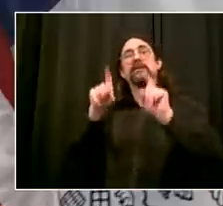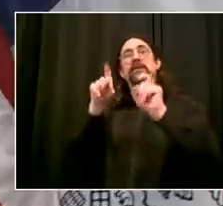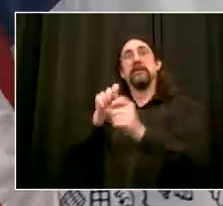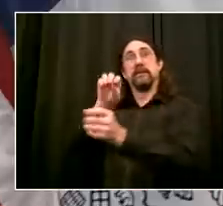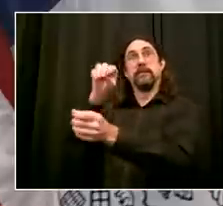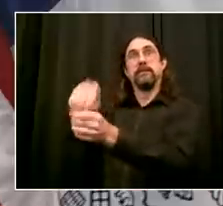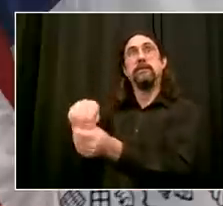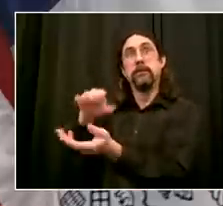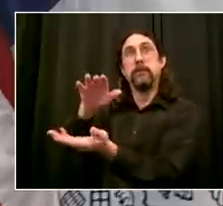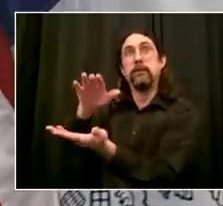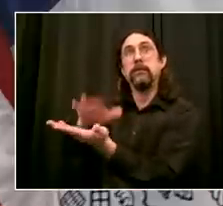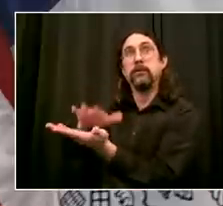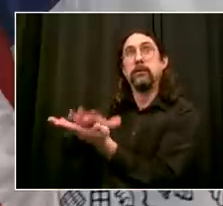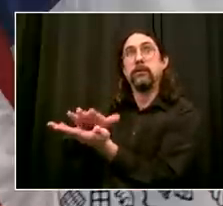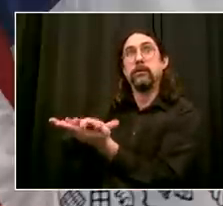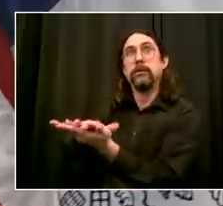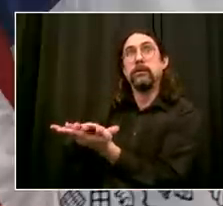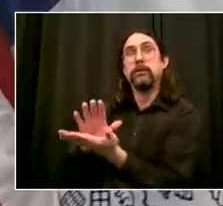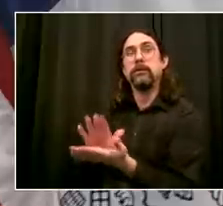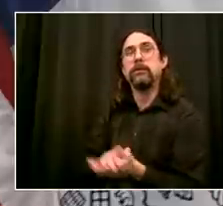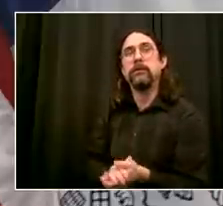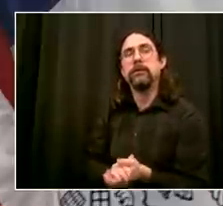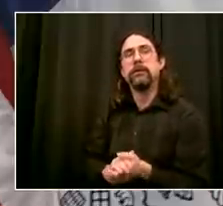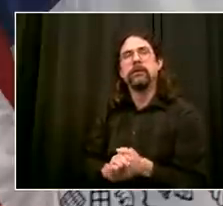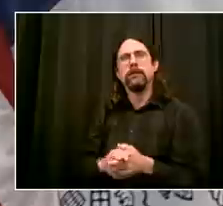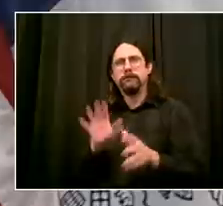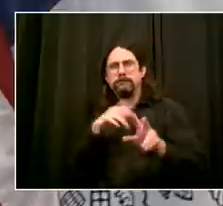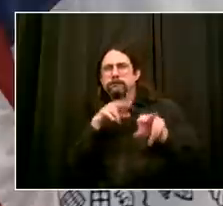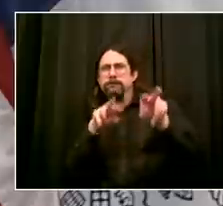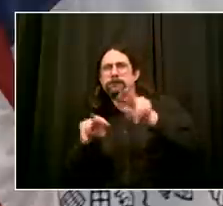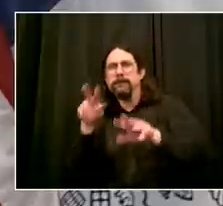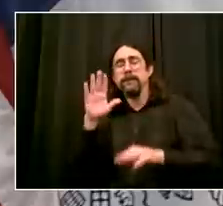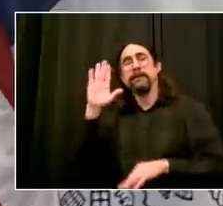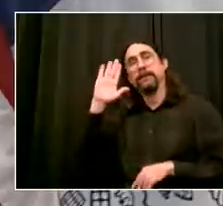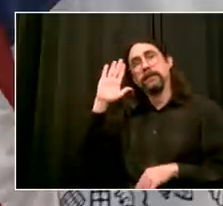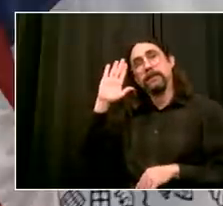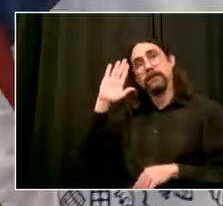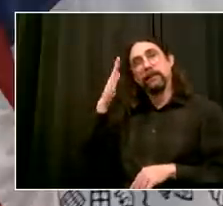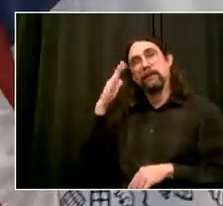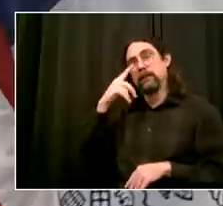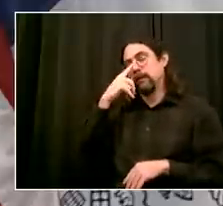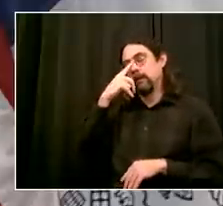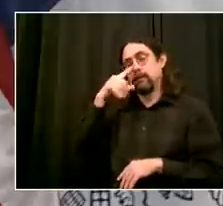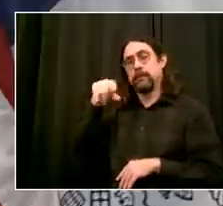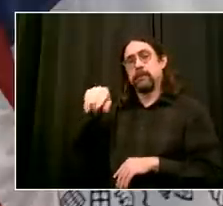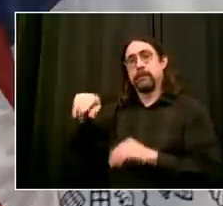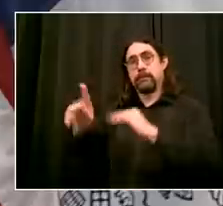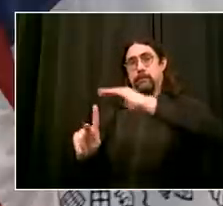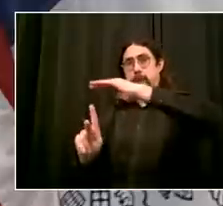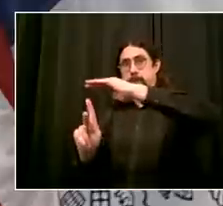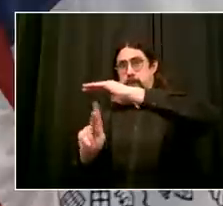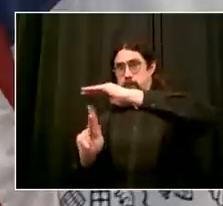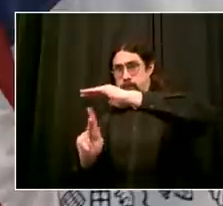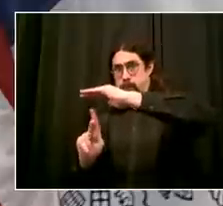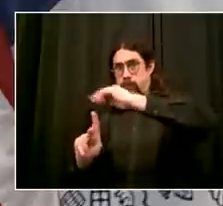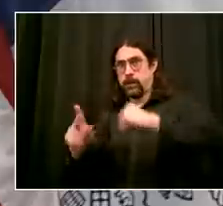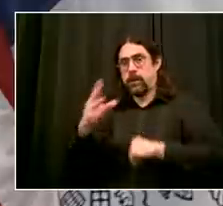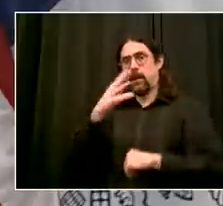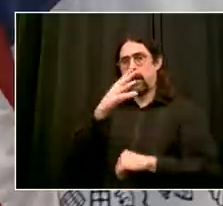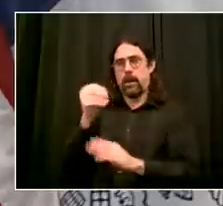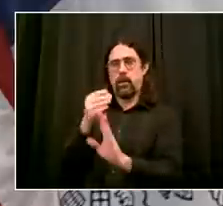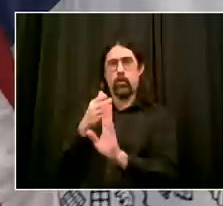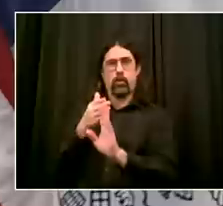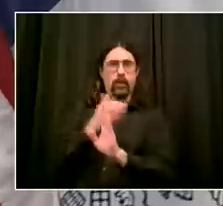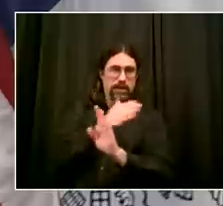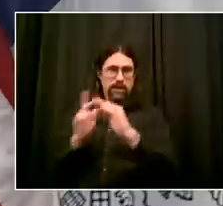measures being taken to assure the safety of pre-K and kindergarten kids specifically? Yeah, Dr. Choksi can talk about